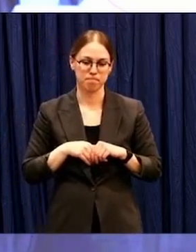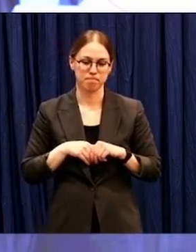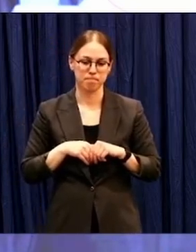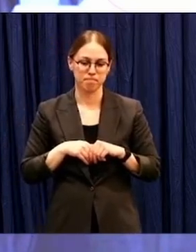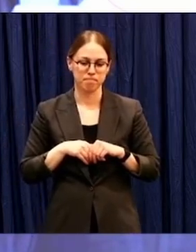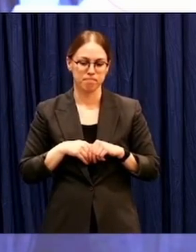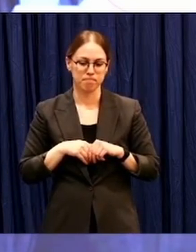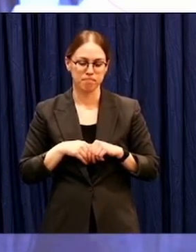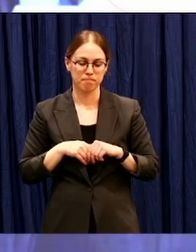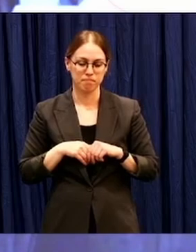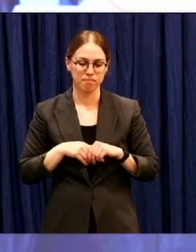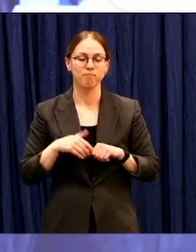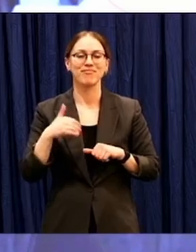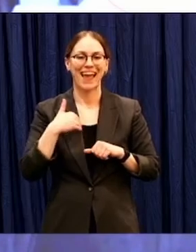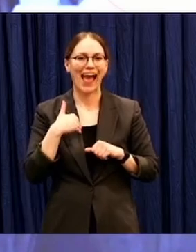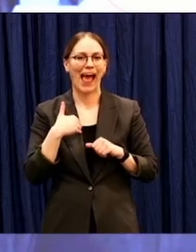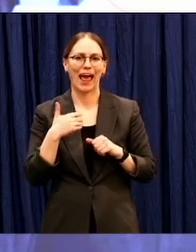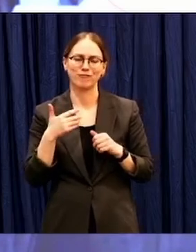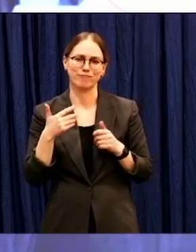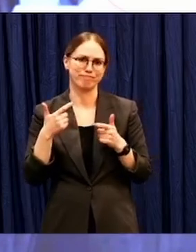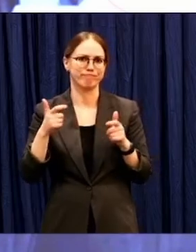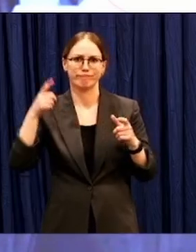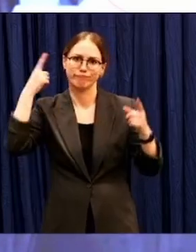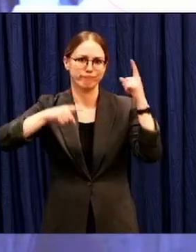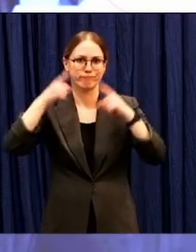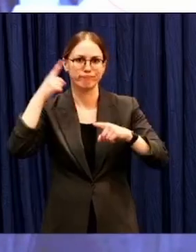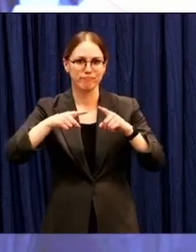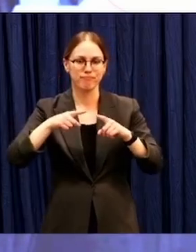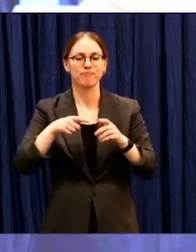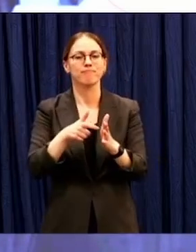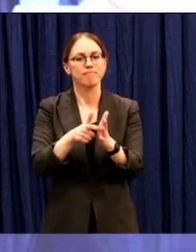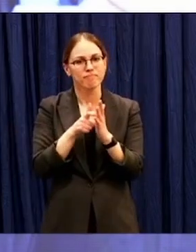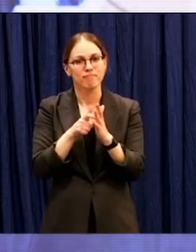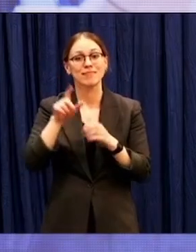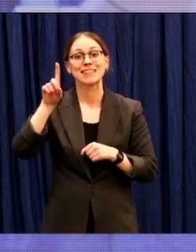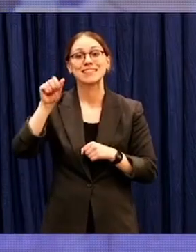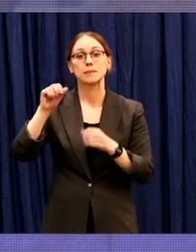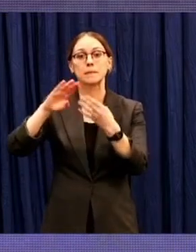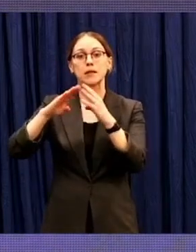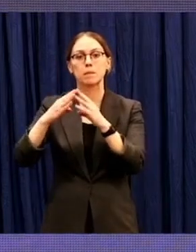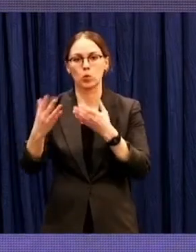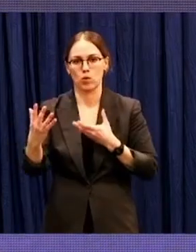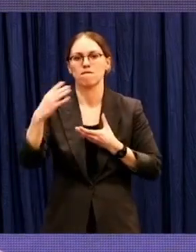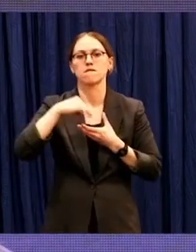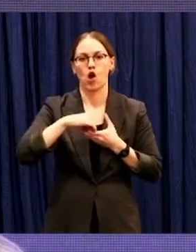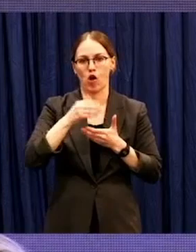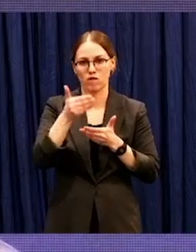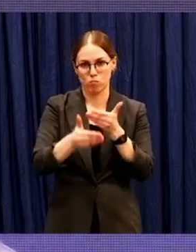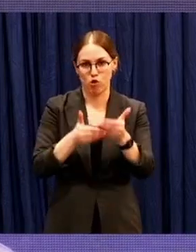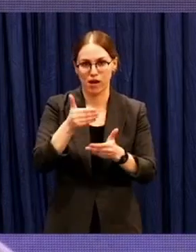There was also broad consensus on the need for disability community involvement. People with disabilities